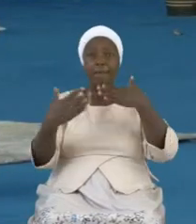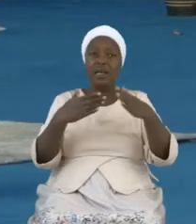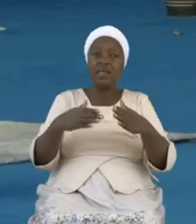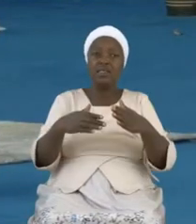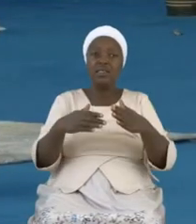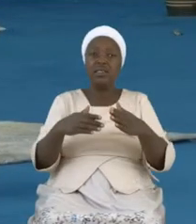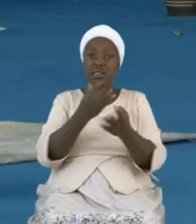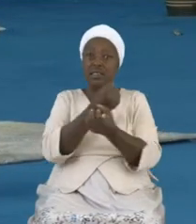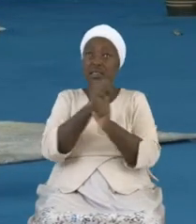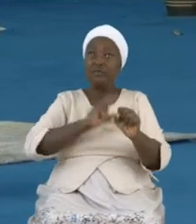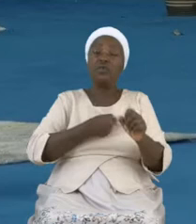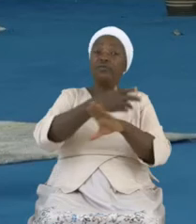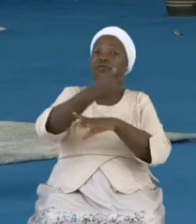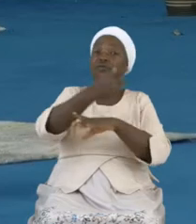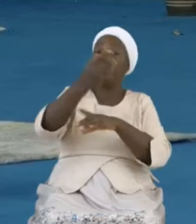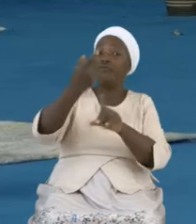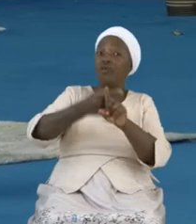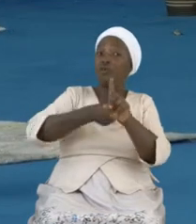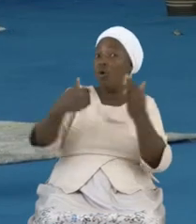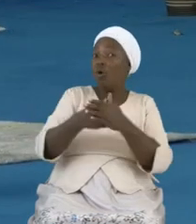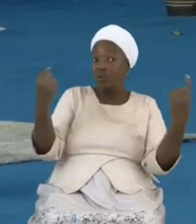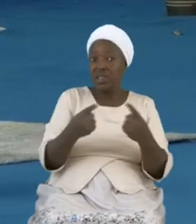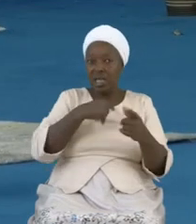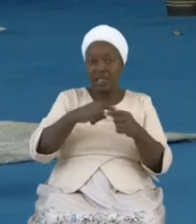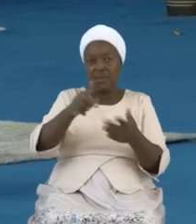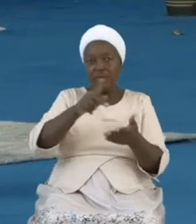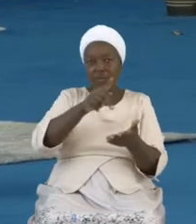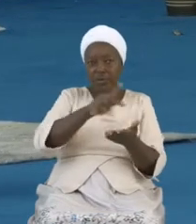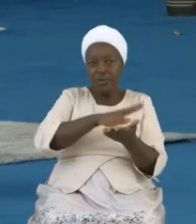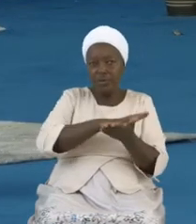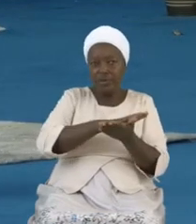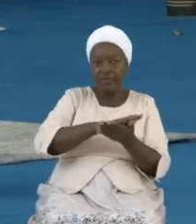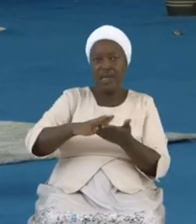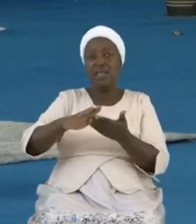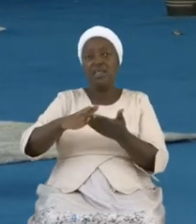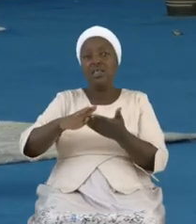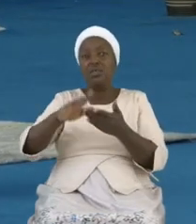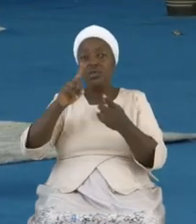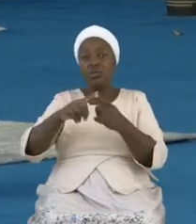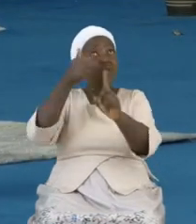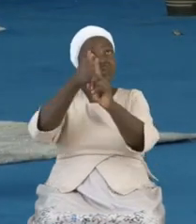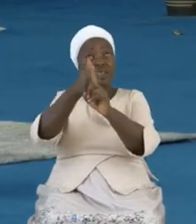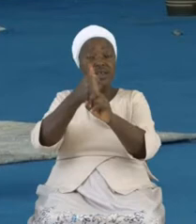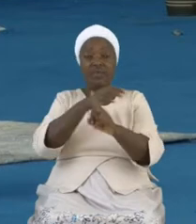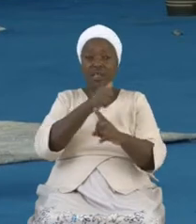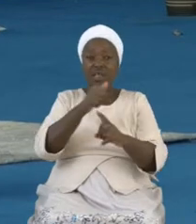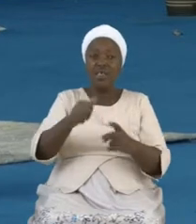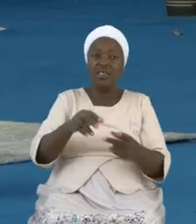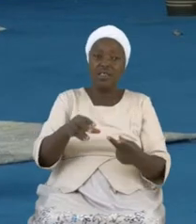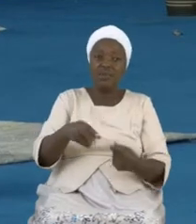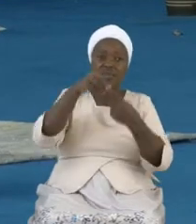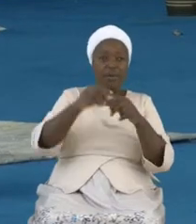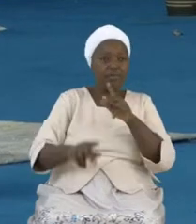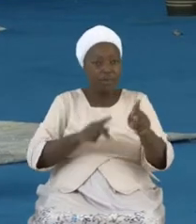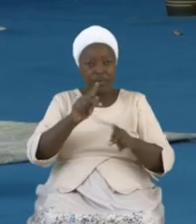from all iniquity and purify unto himself a peculiar people,